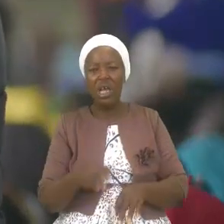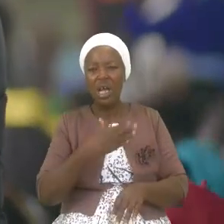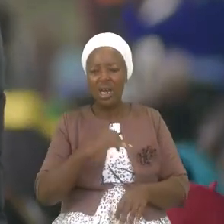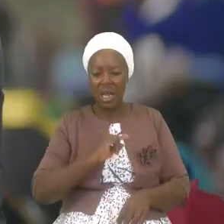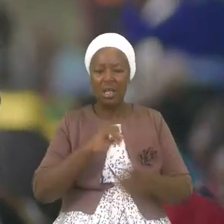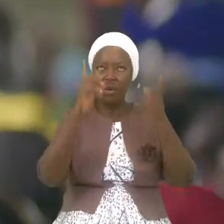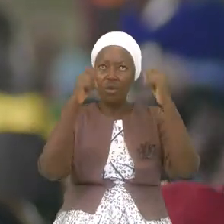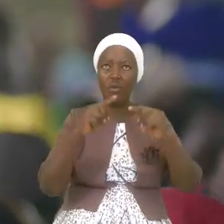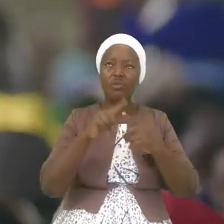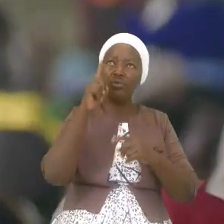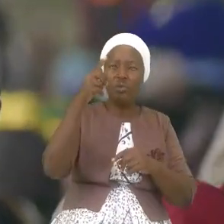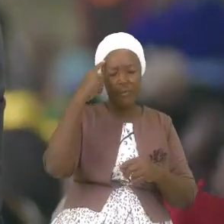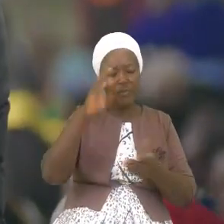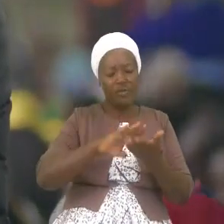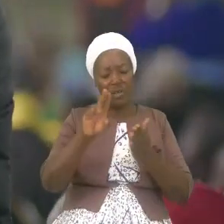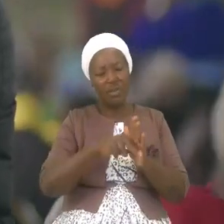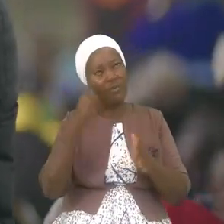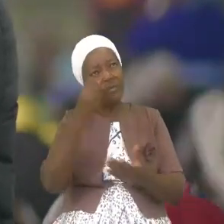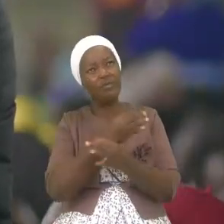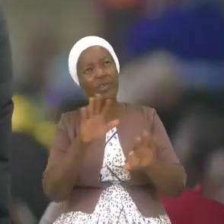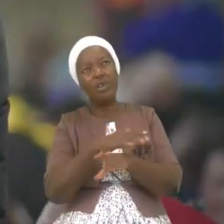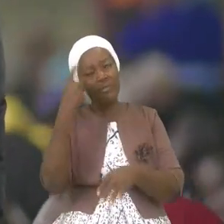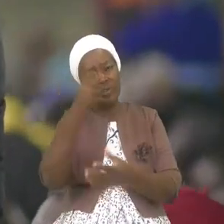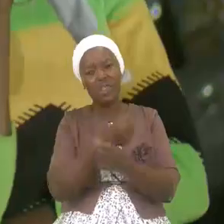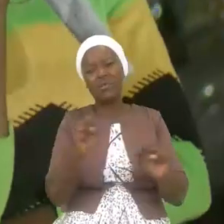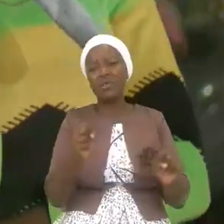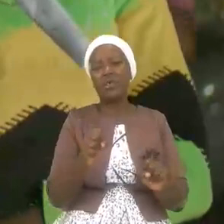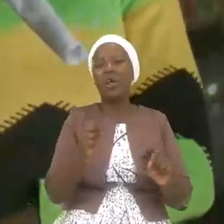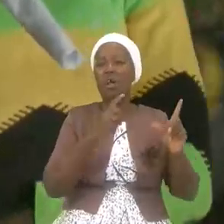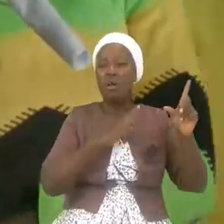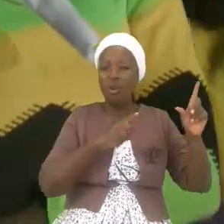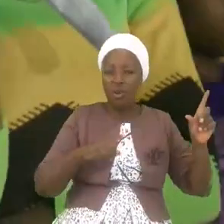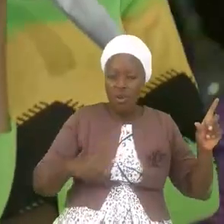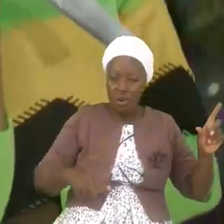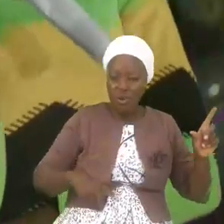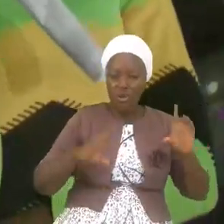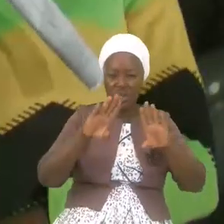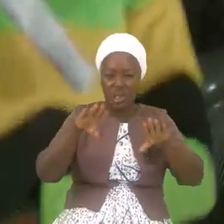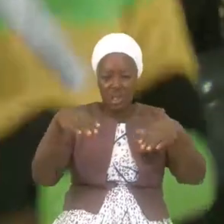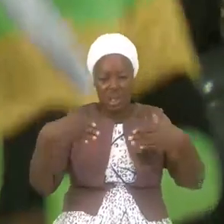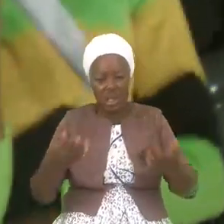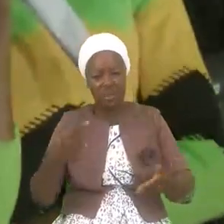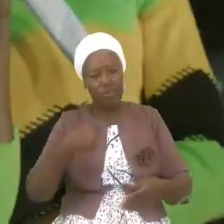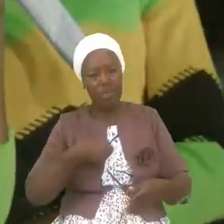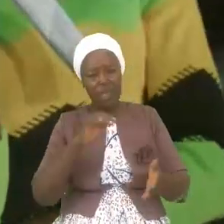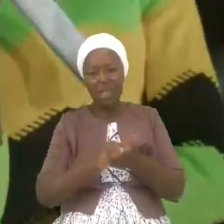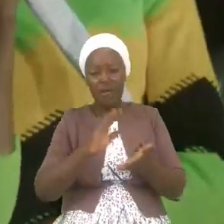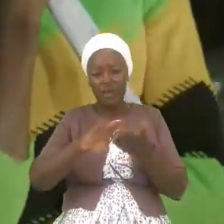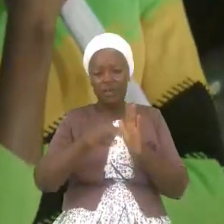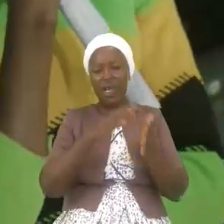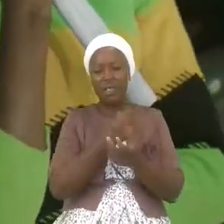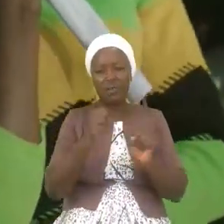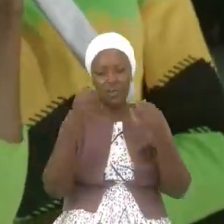salvation. Lord, grant me that forgiveness and salvation now. Tell the Lord, the Lord